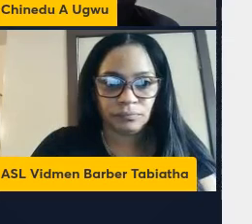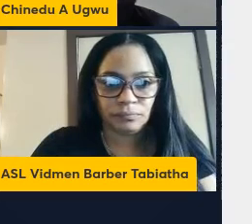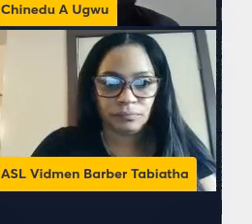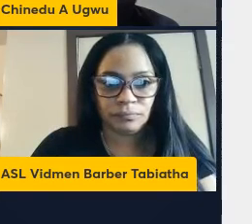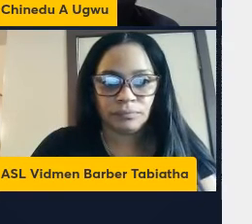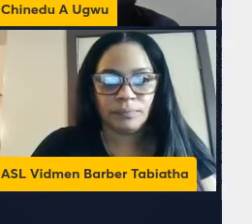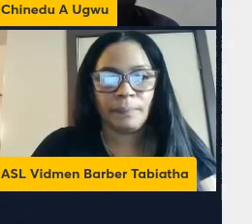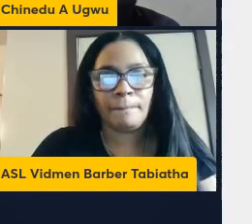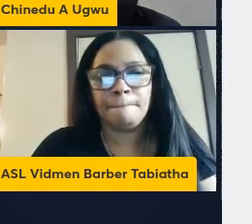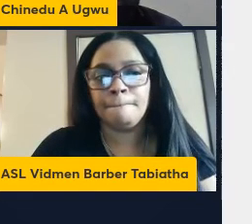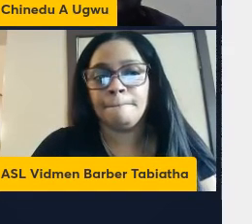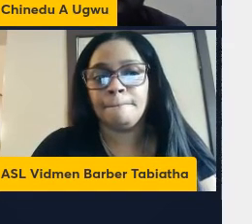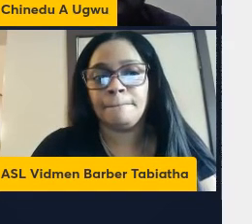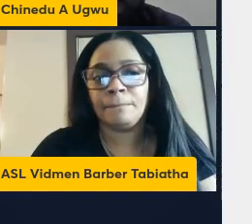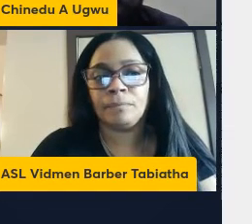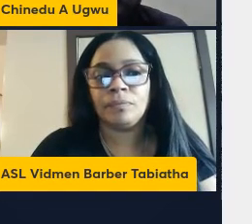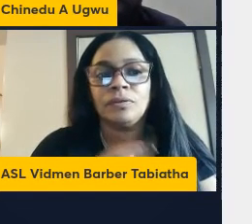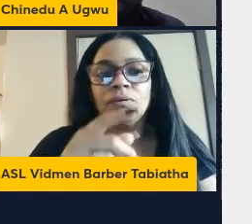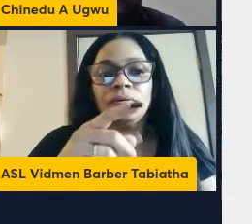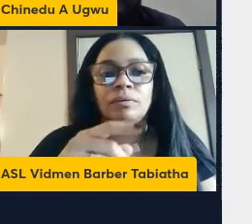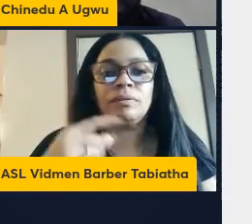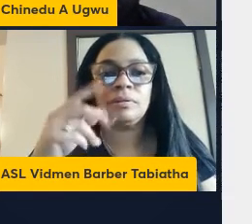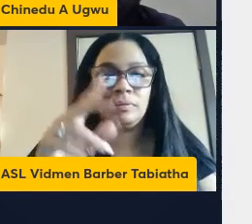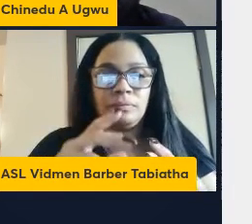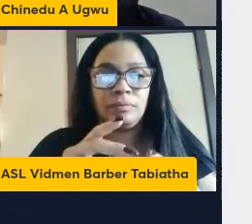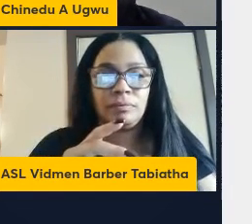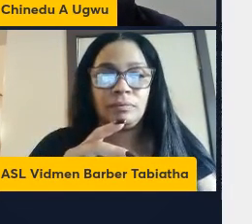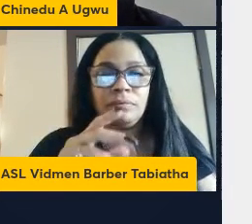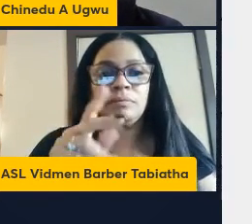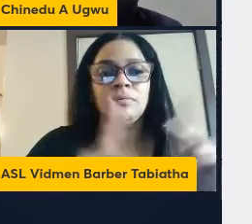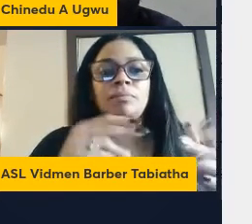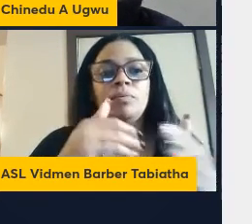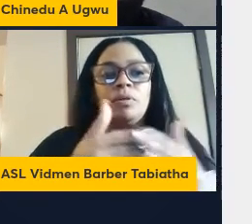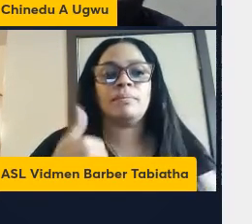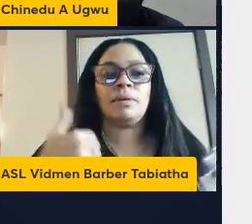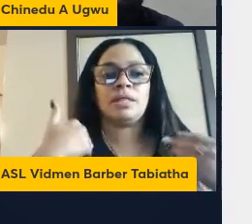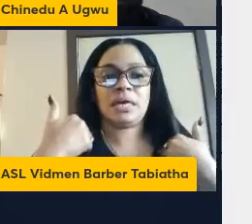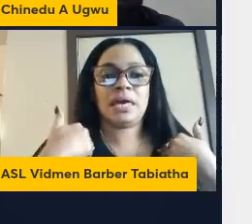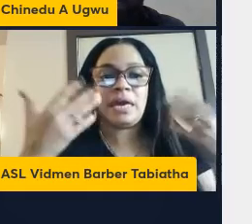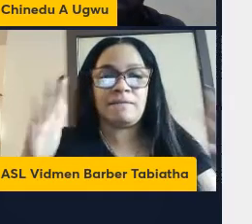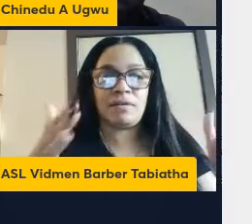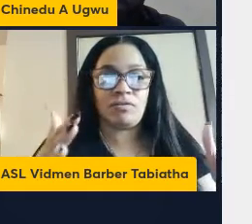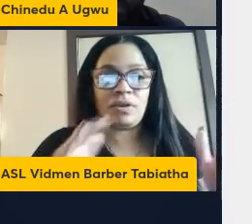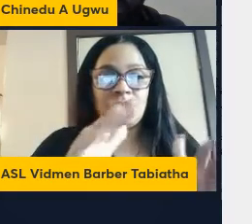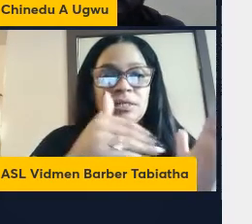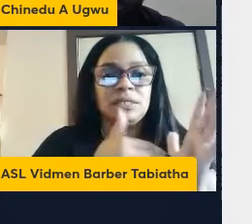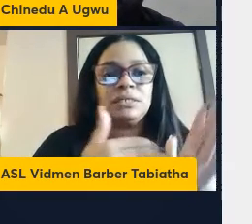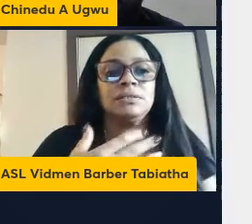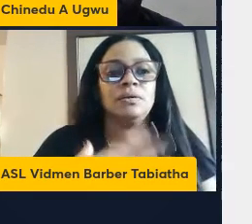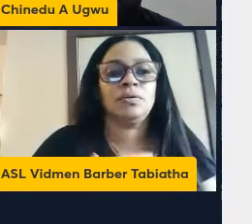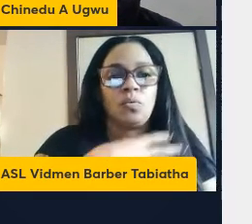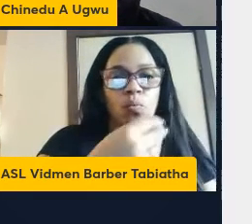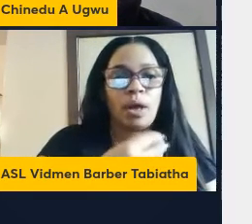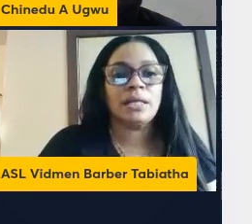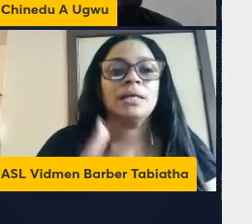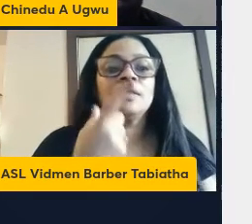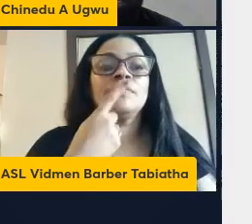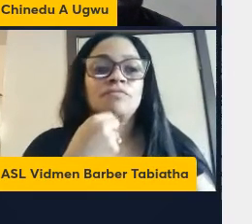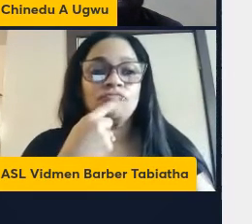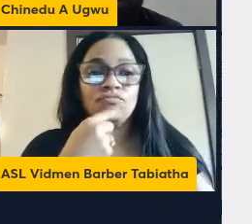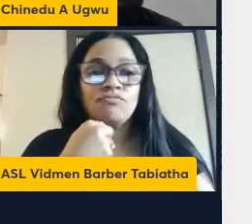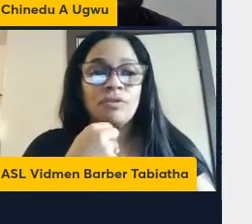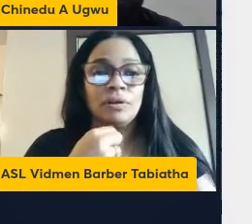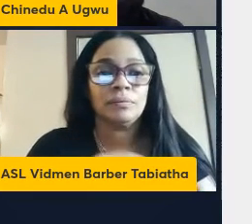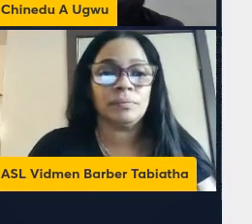immunological data. So, those in dark are the ones we already have functional in the center, while those in red are the work we are still